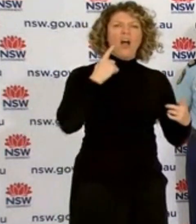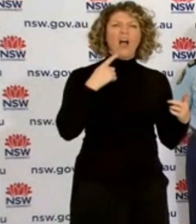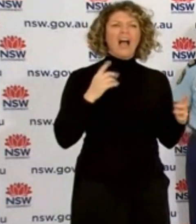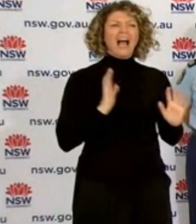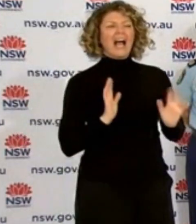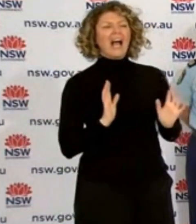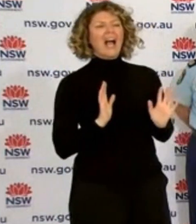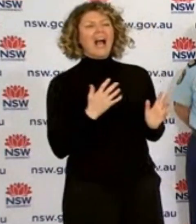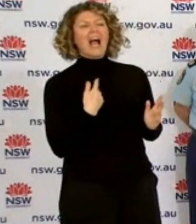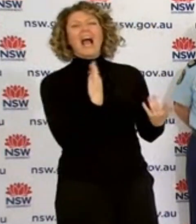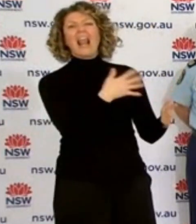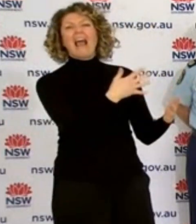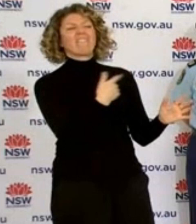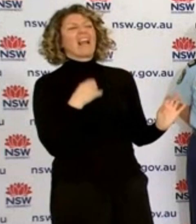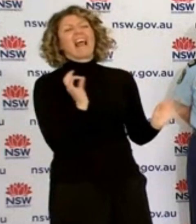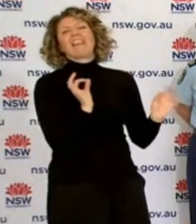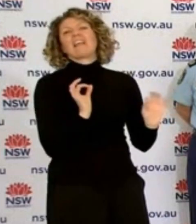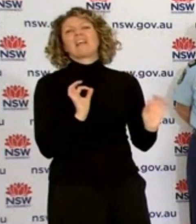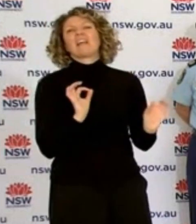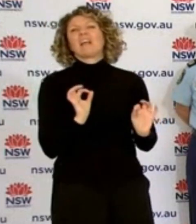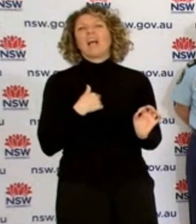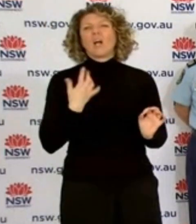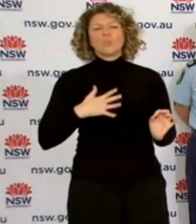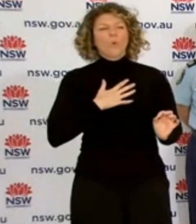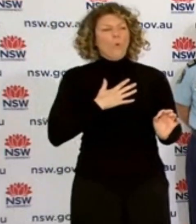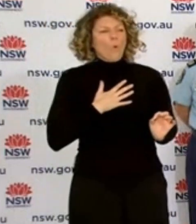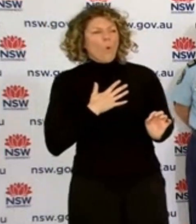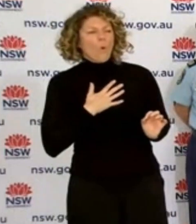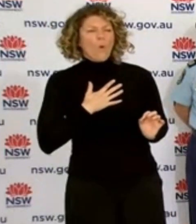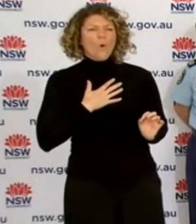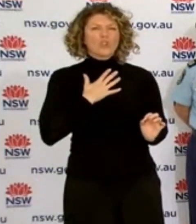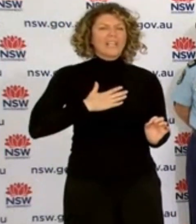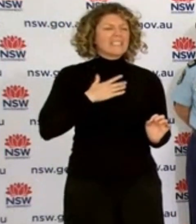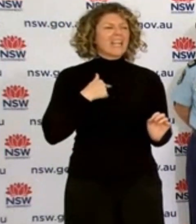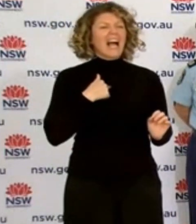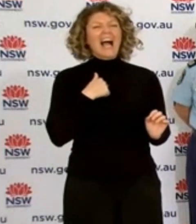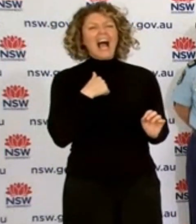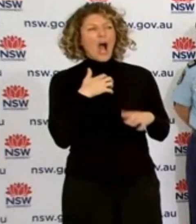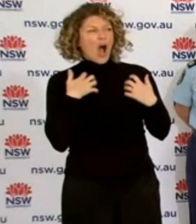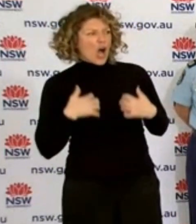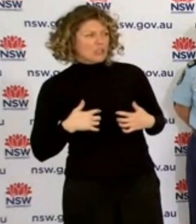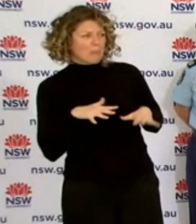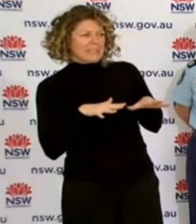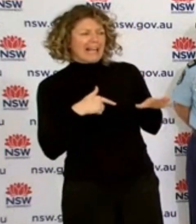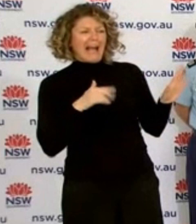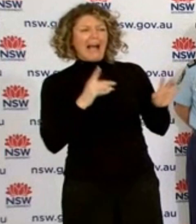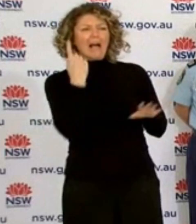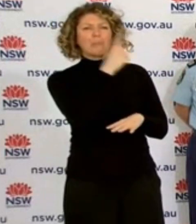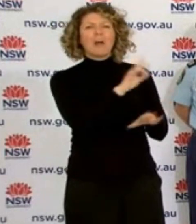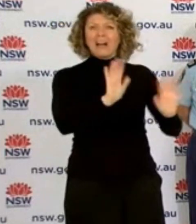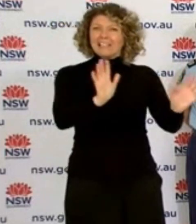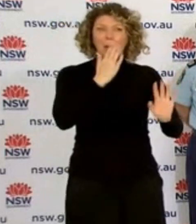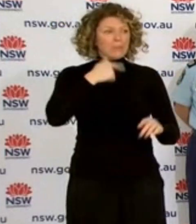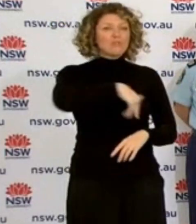oh, they must be so busy, I'm not going to go there when I've got chest pain. That's the last thing we want to see at this moment. So please be reassured that the